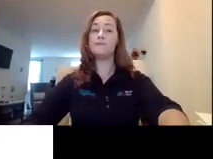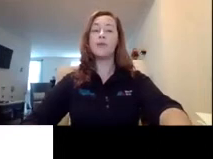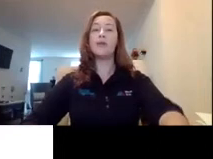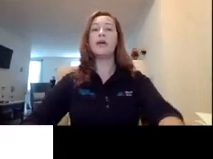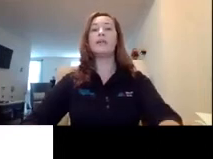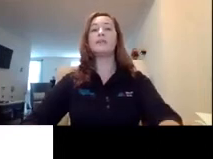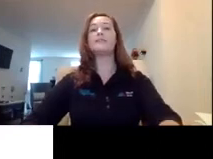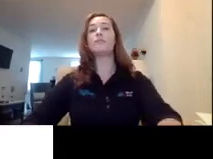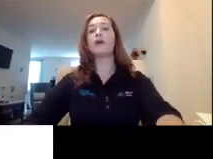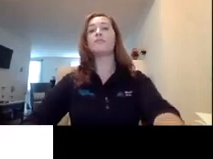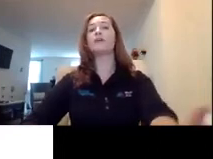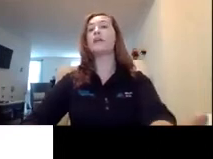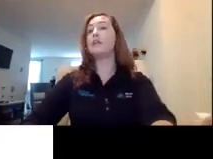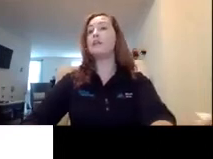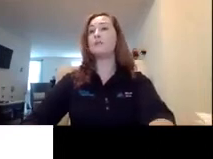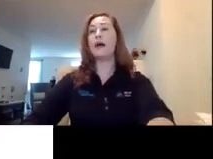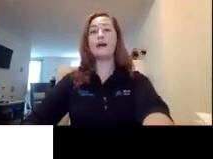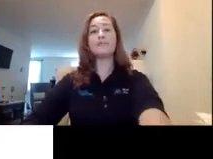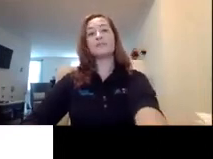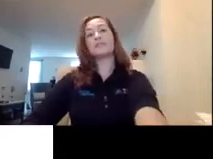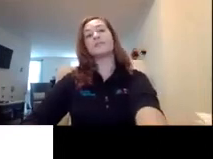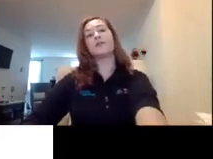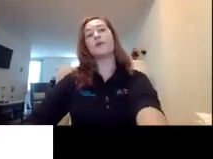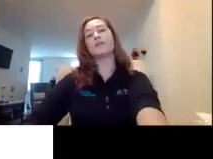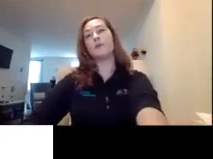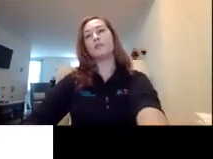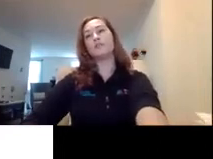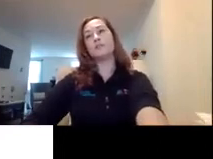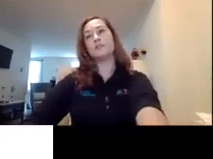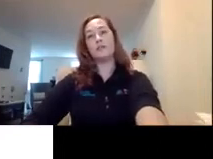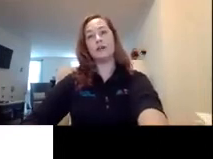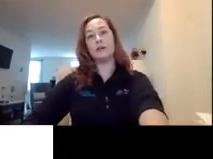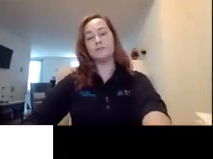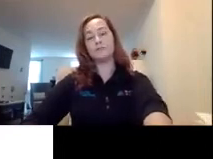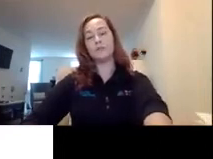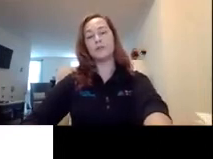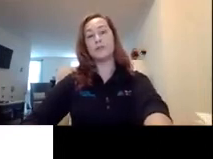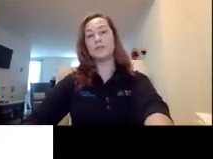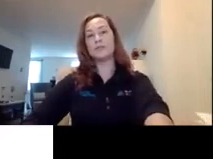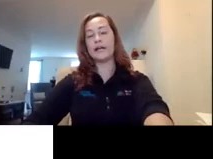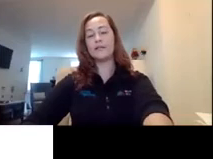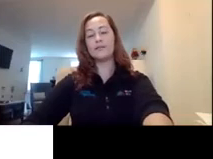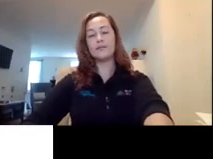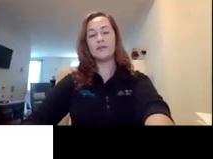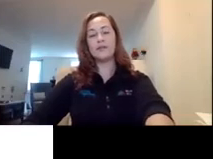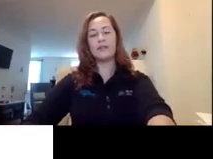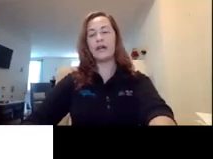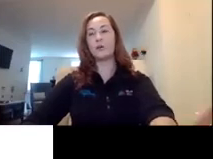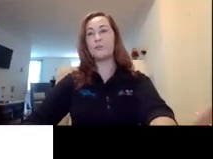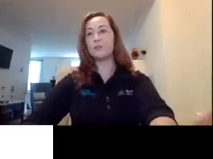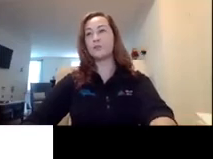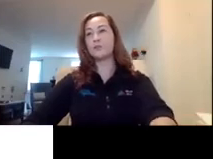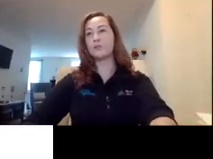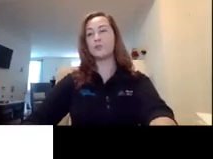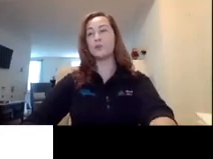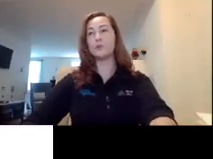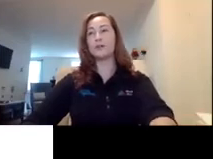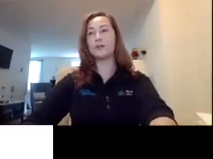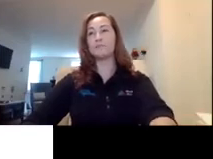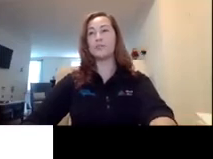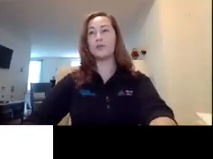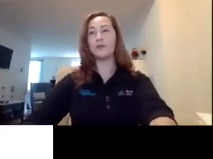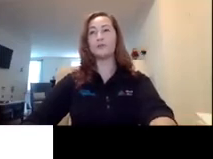FDA, and it's the brand Clear Mask, the one that we see on the slide. And I don't mean